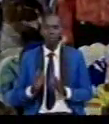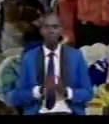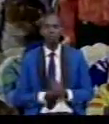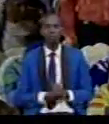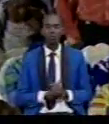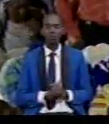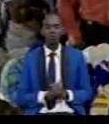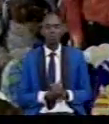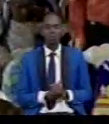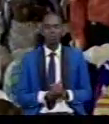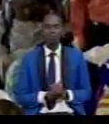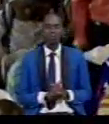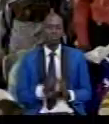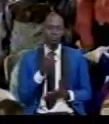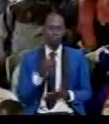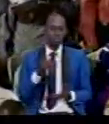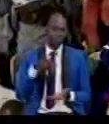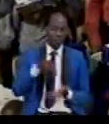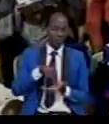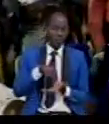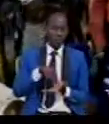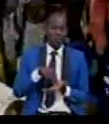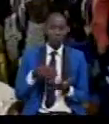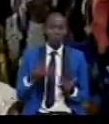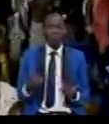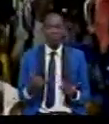You stand up